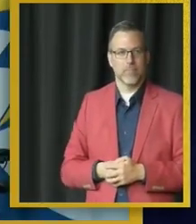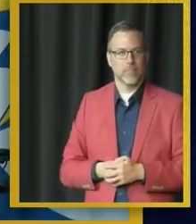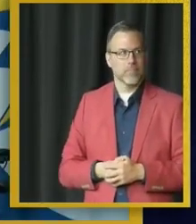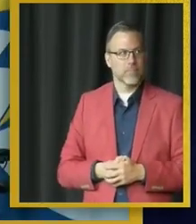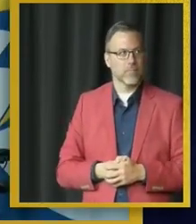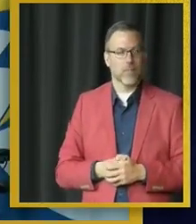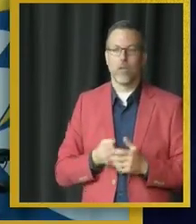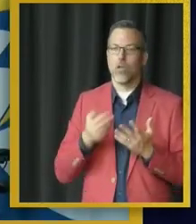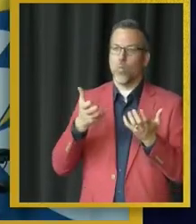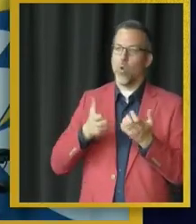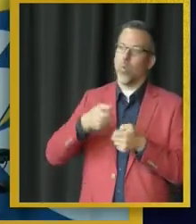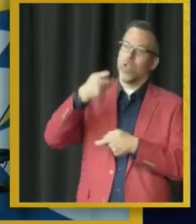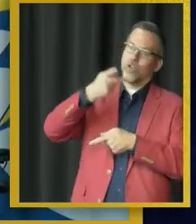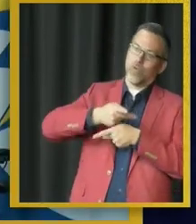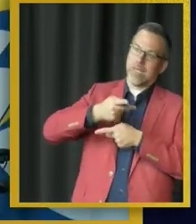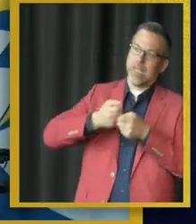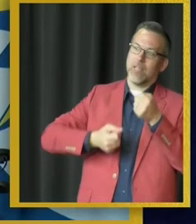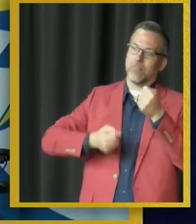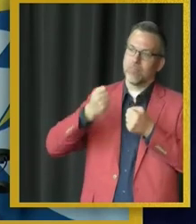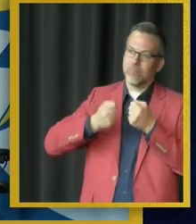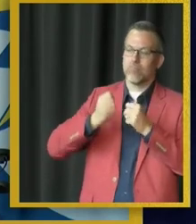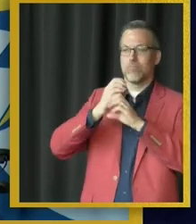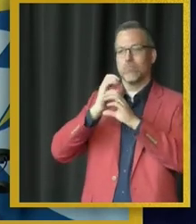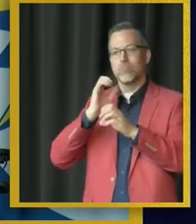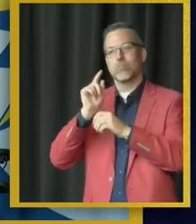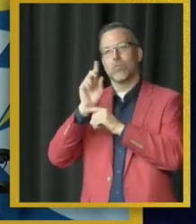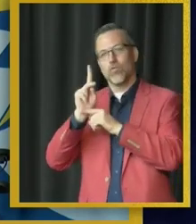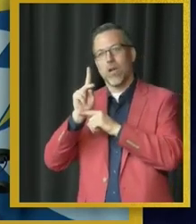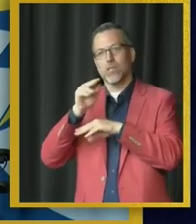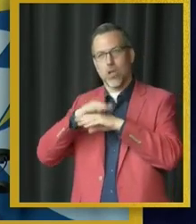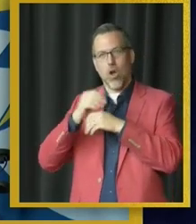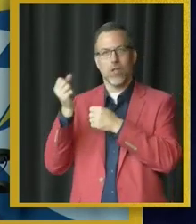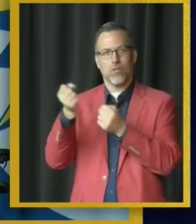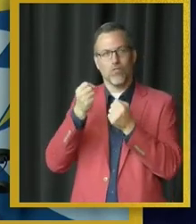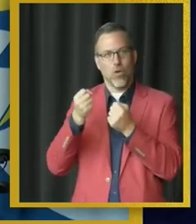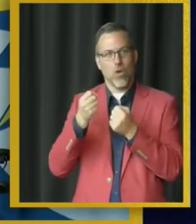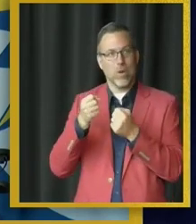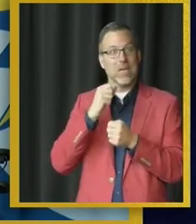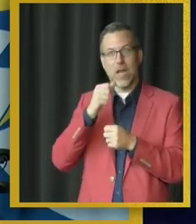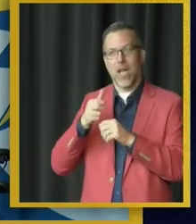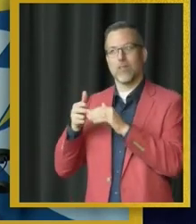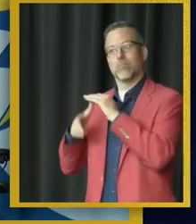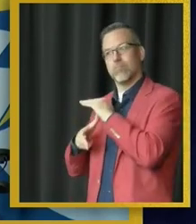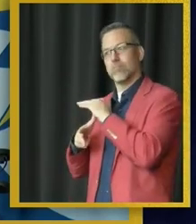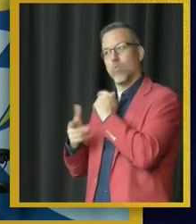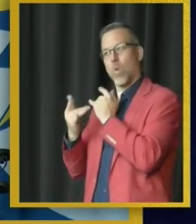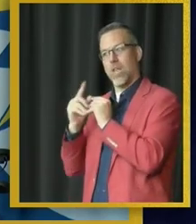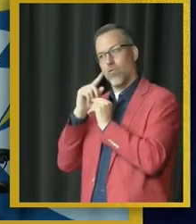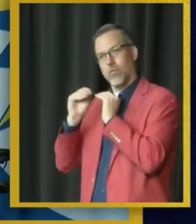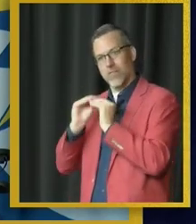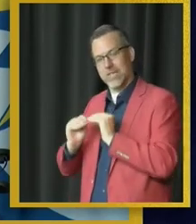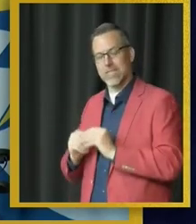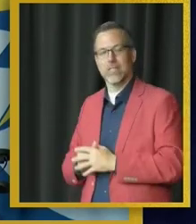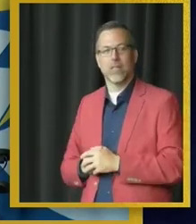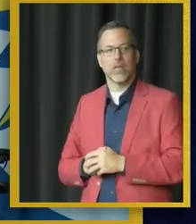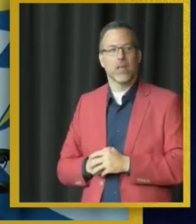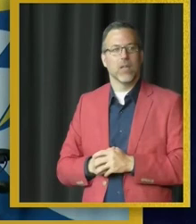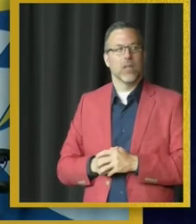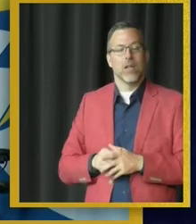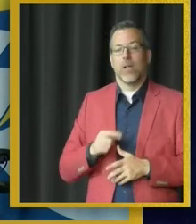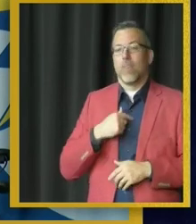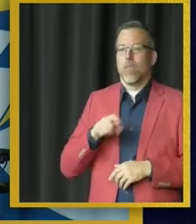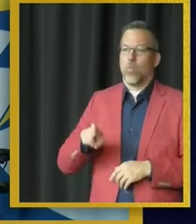Because we want to keep those vehicles on the road instead of in the lot waiting to be serviced. Now, we must give our